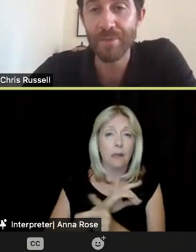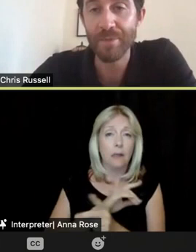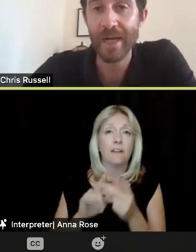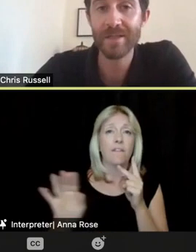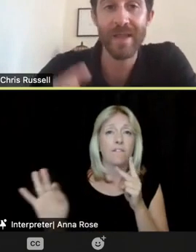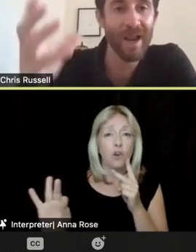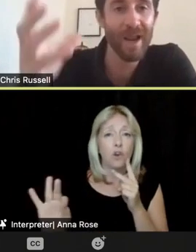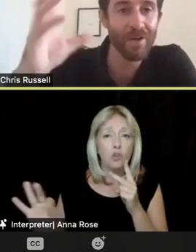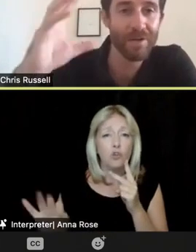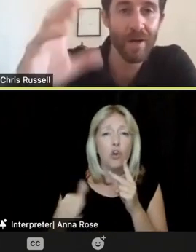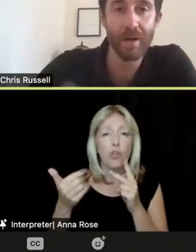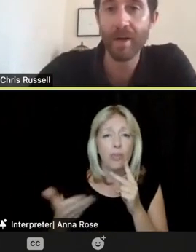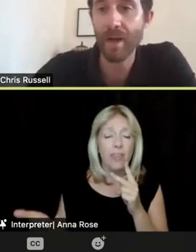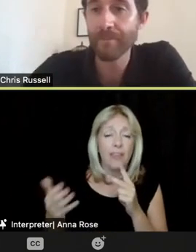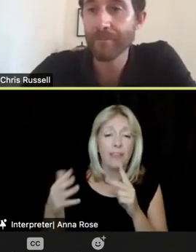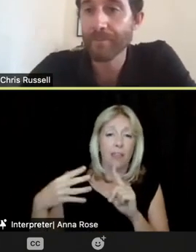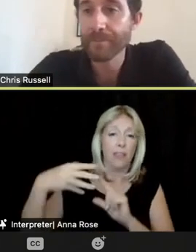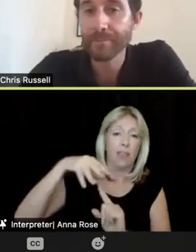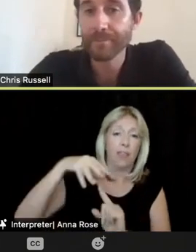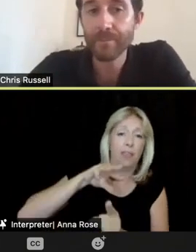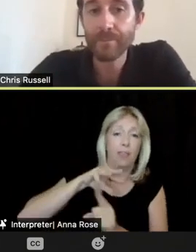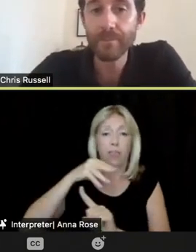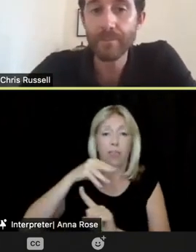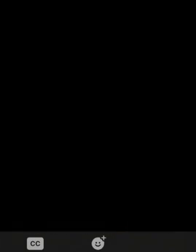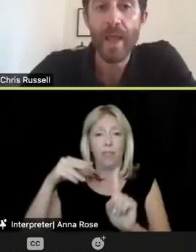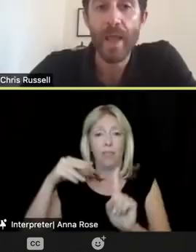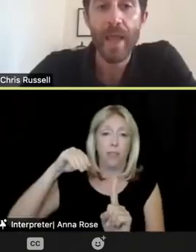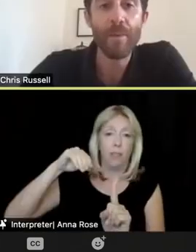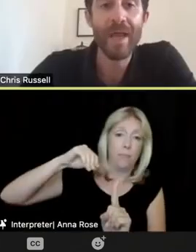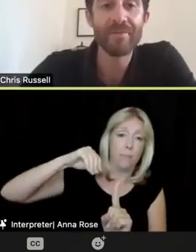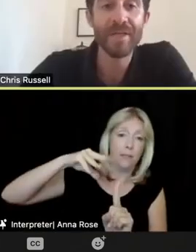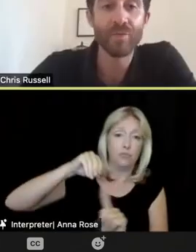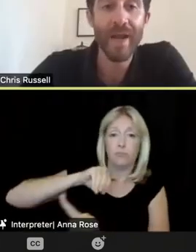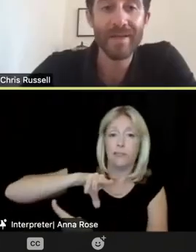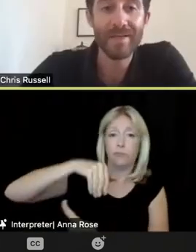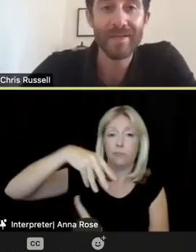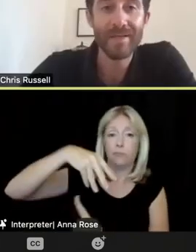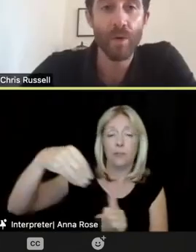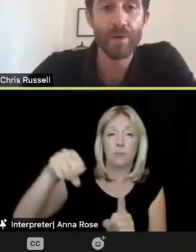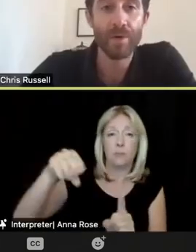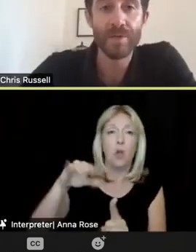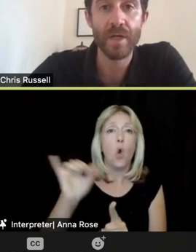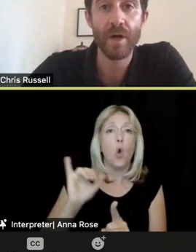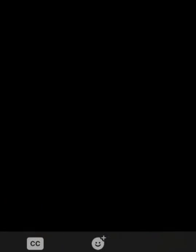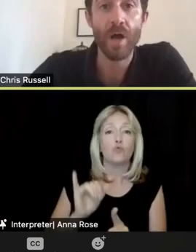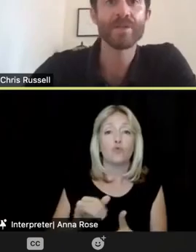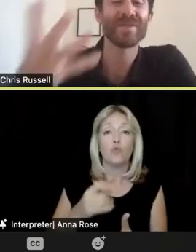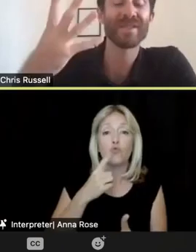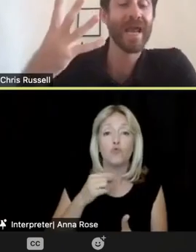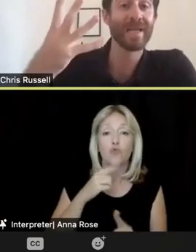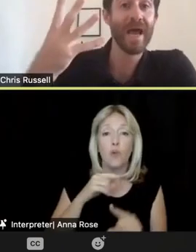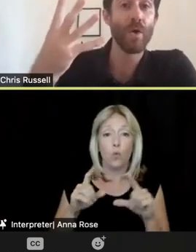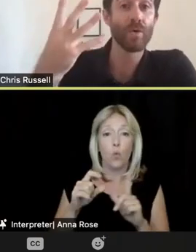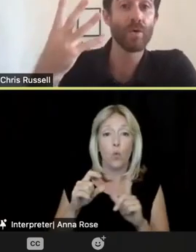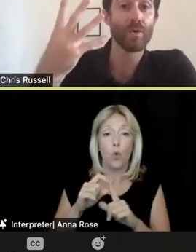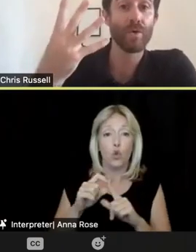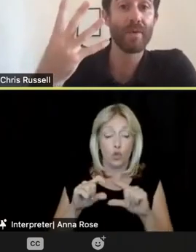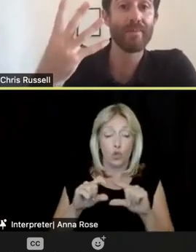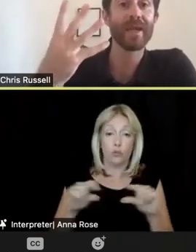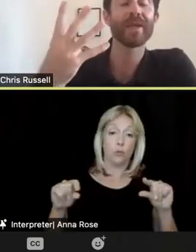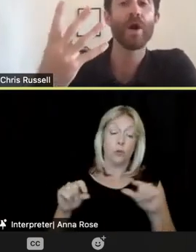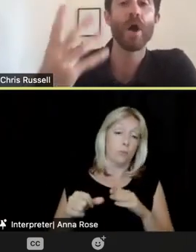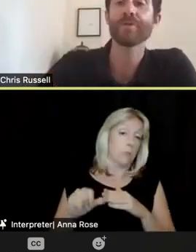furniture, other objects. The angles are not great. And we have these red sight words that are also standing